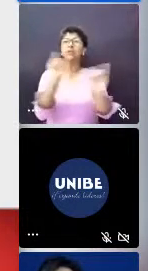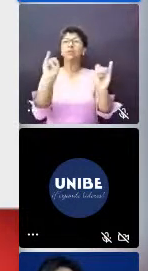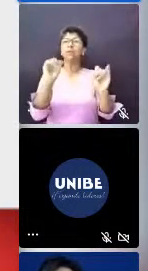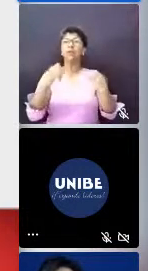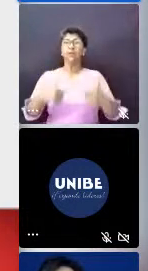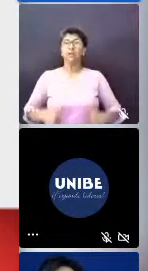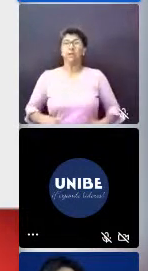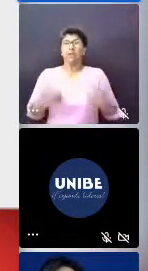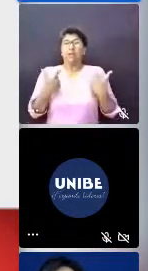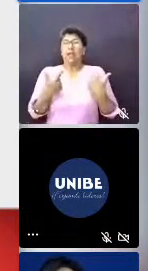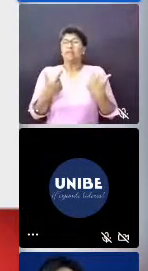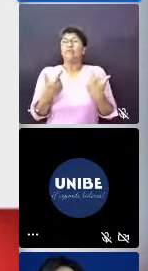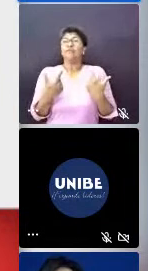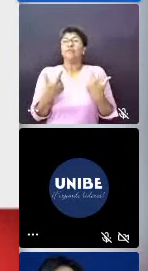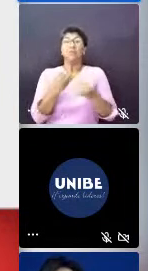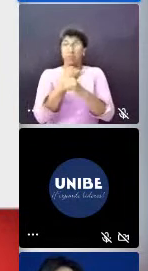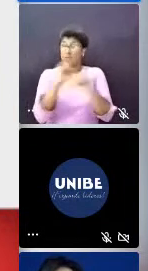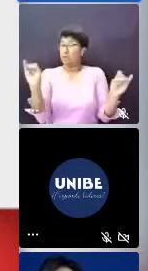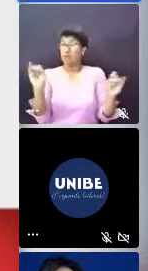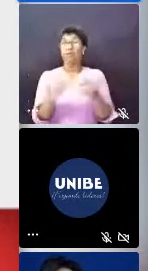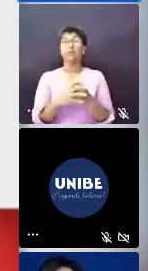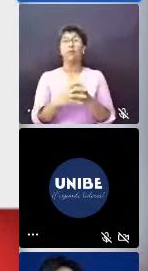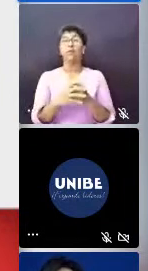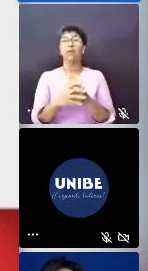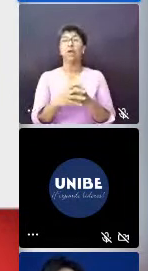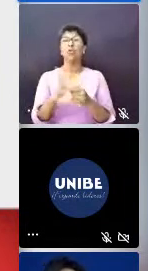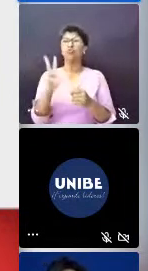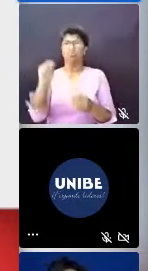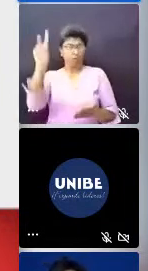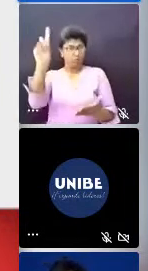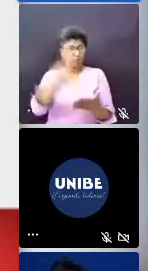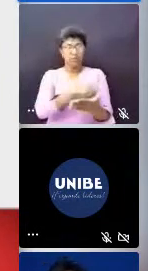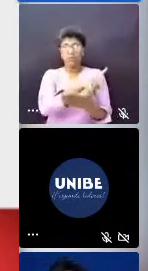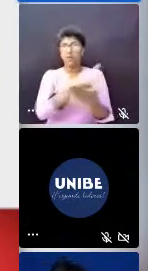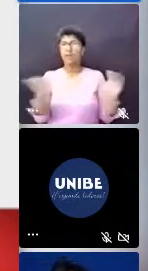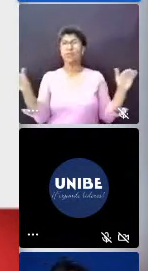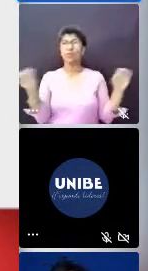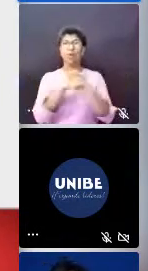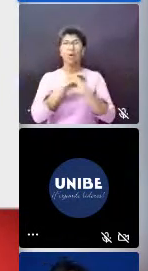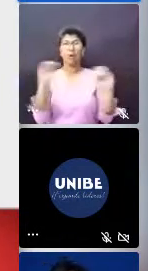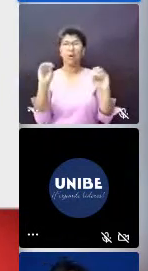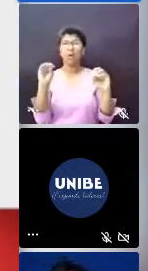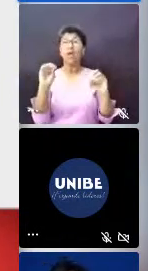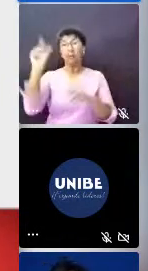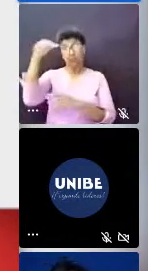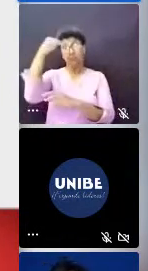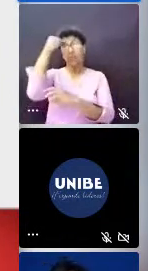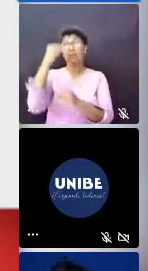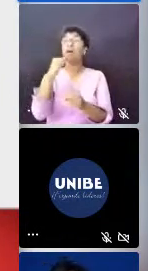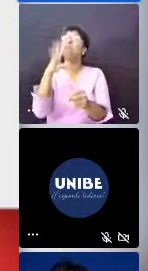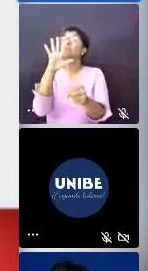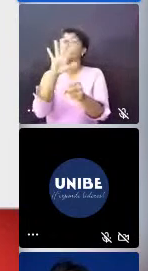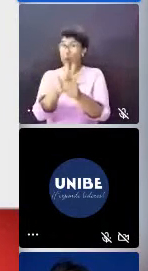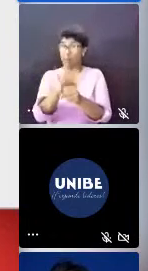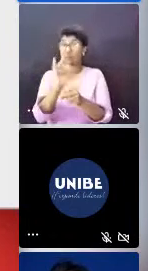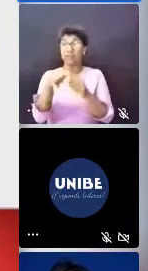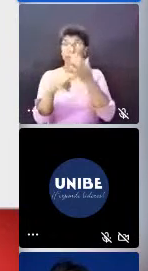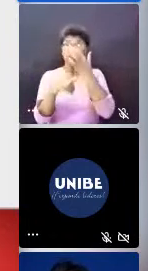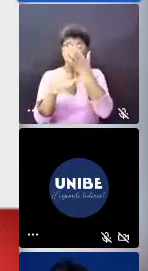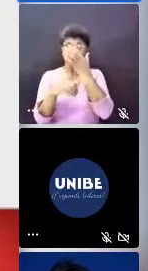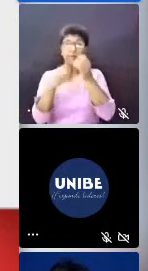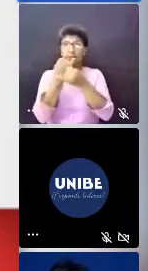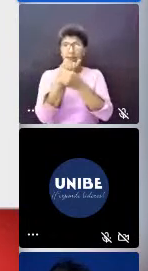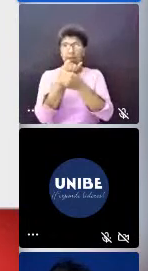and active life, not subjected to any form of discrimination. And government is supposed to guarantee this